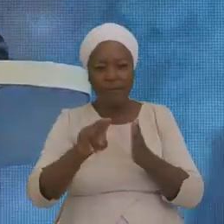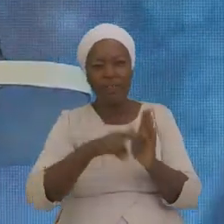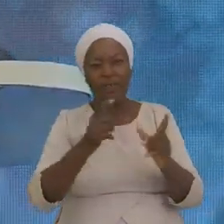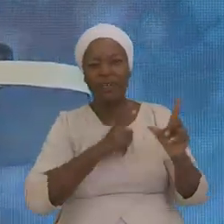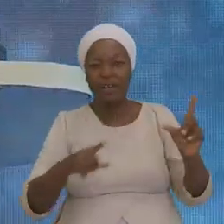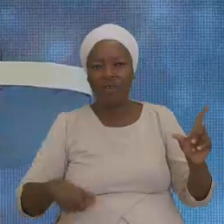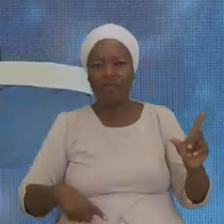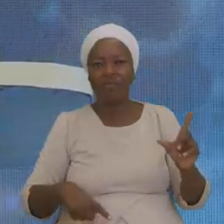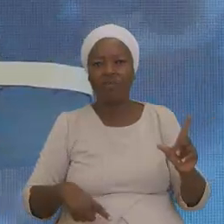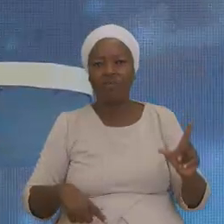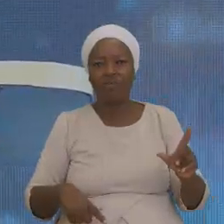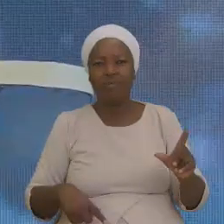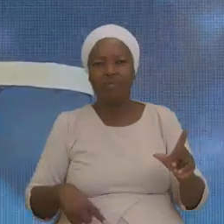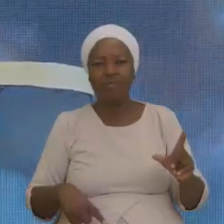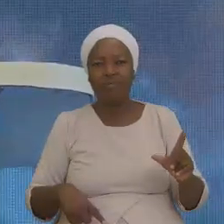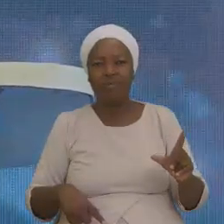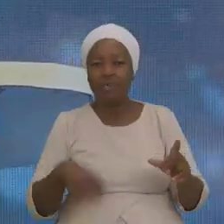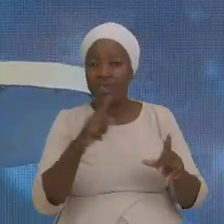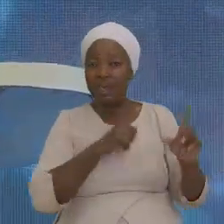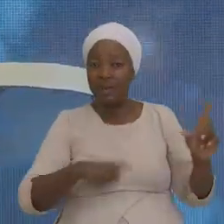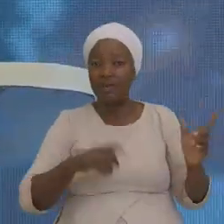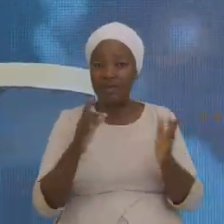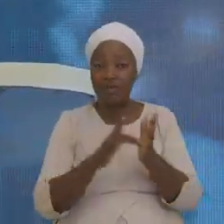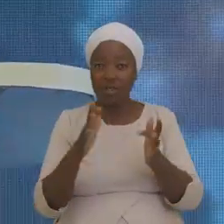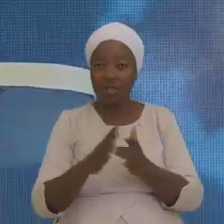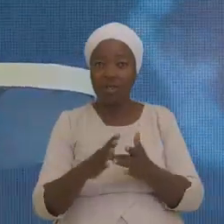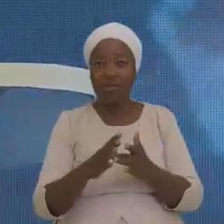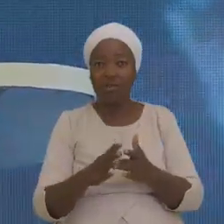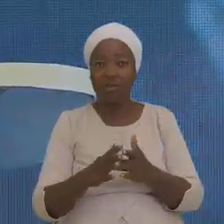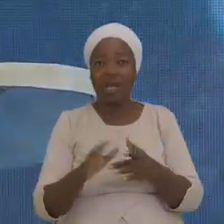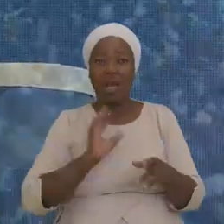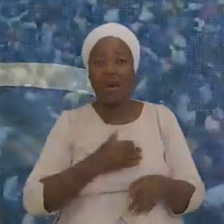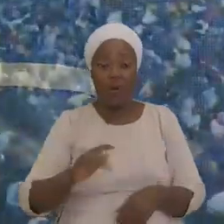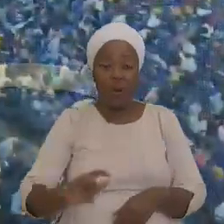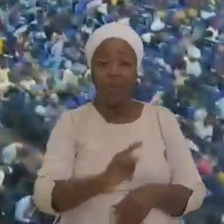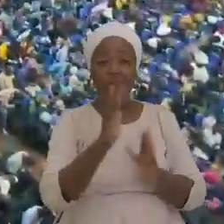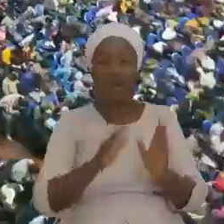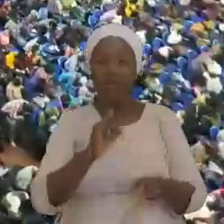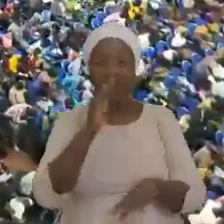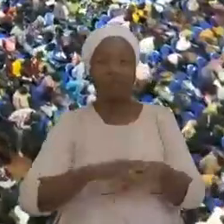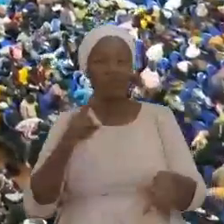Lord. The Lord Jesus, our pilot, is calling you.